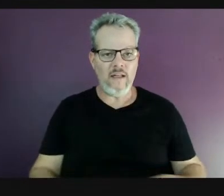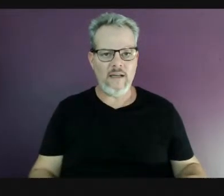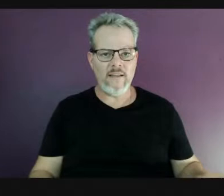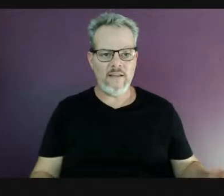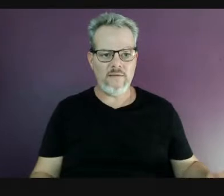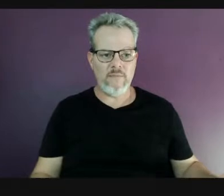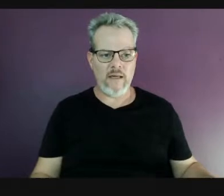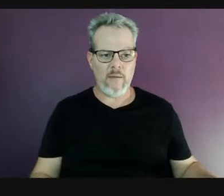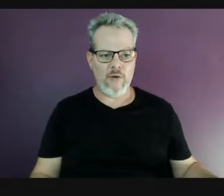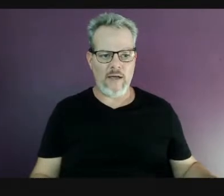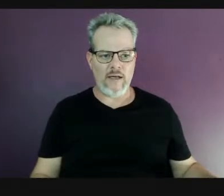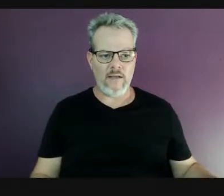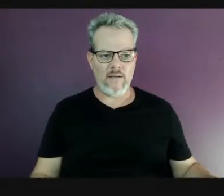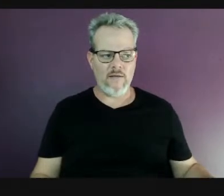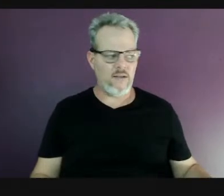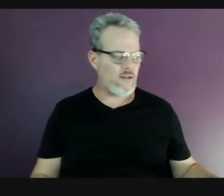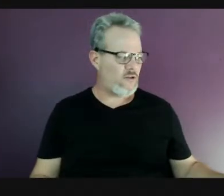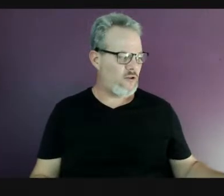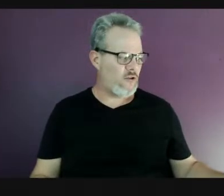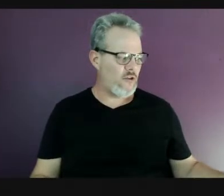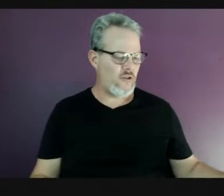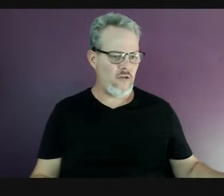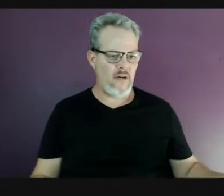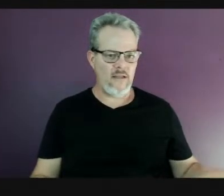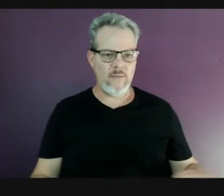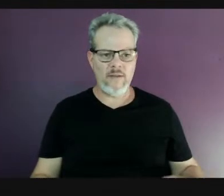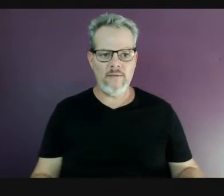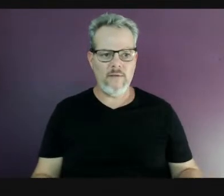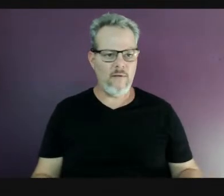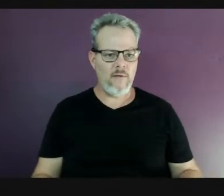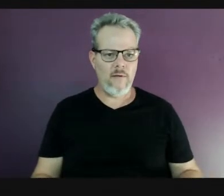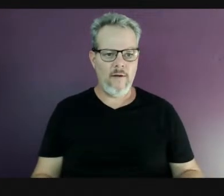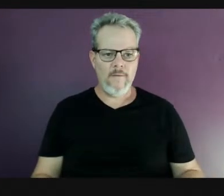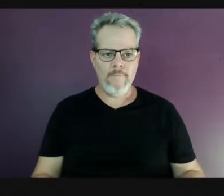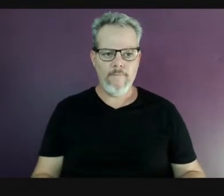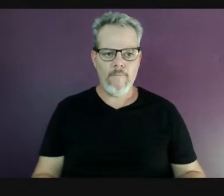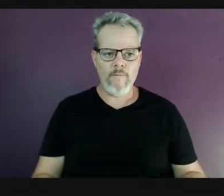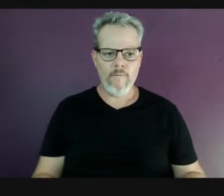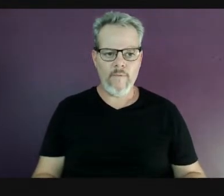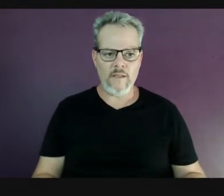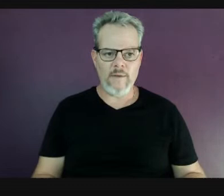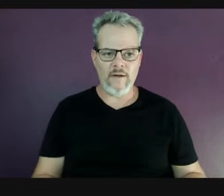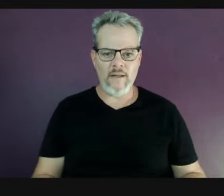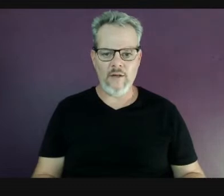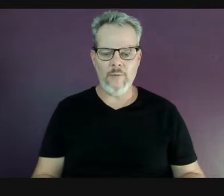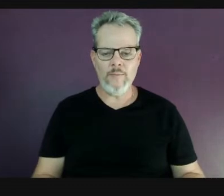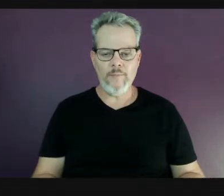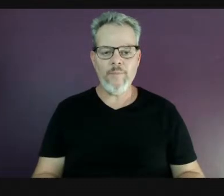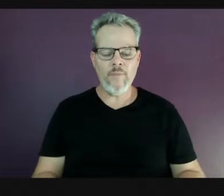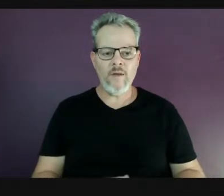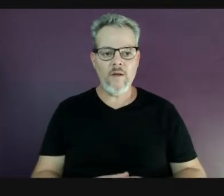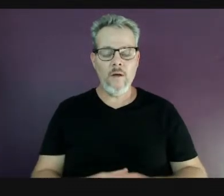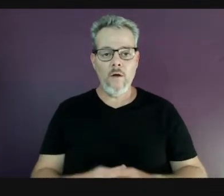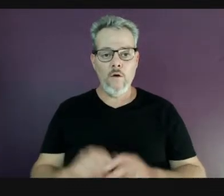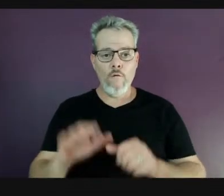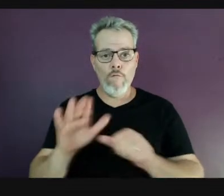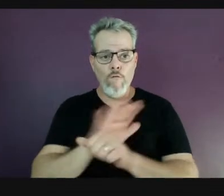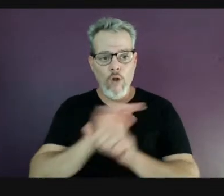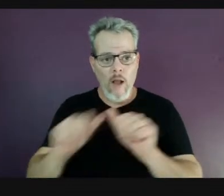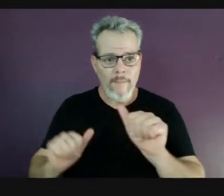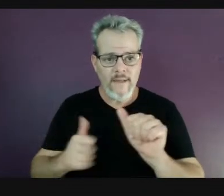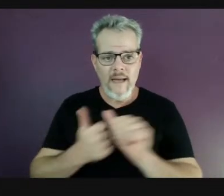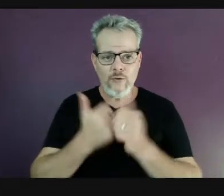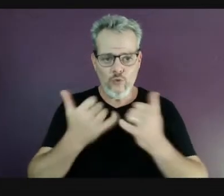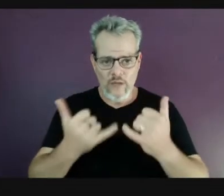But I thought before we get into our full update here today, I did want to highlight that Dr.